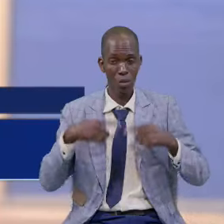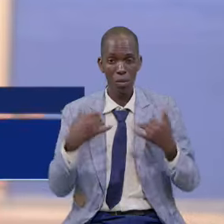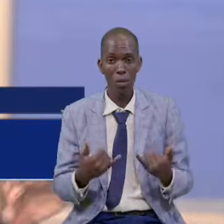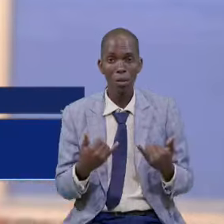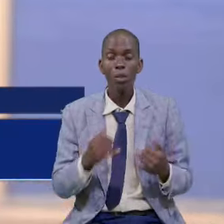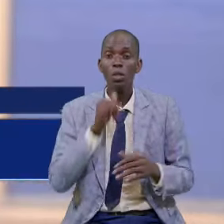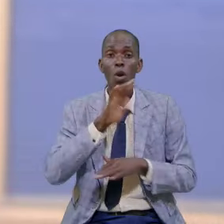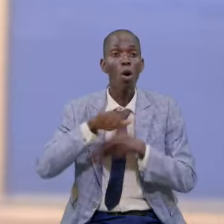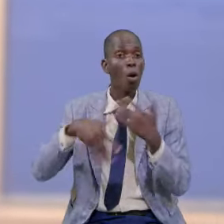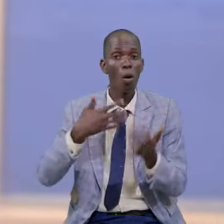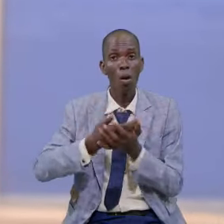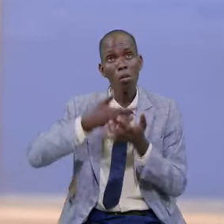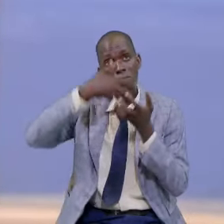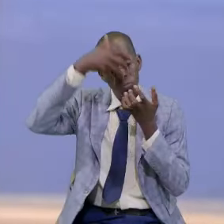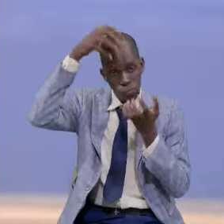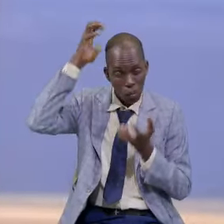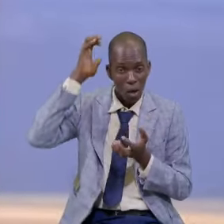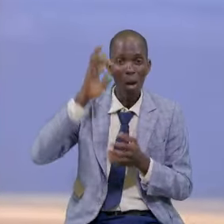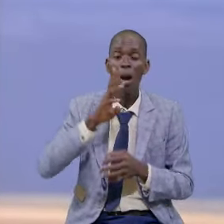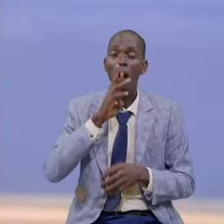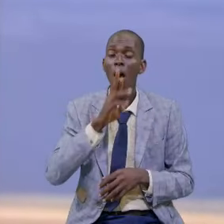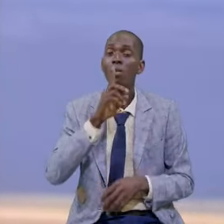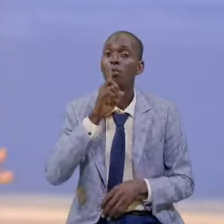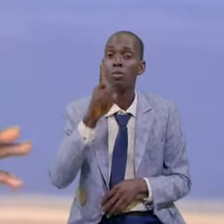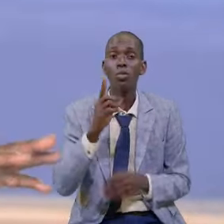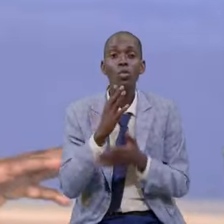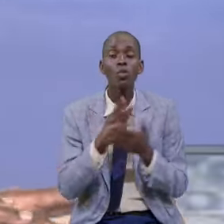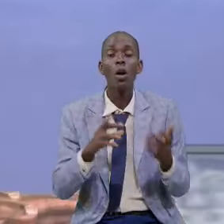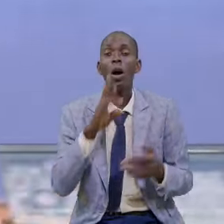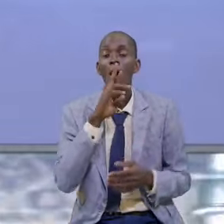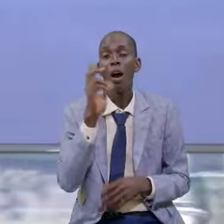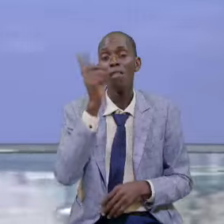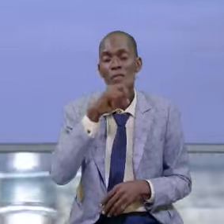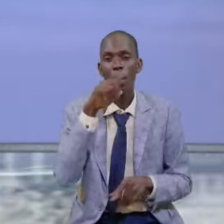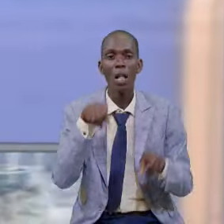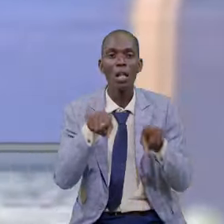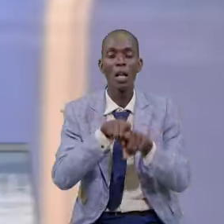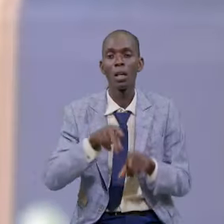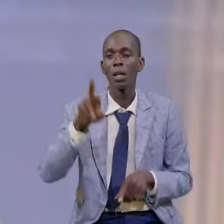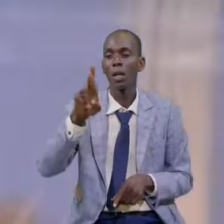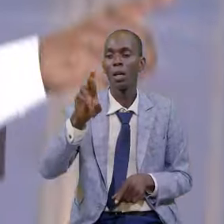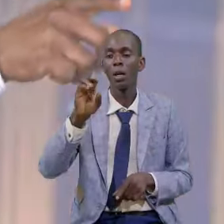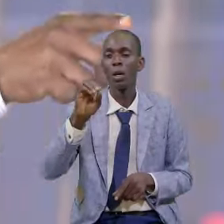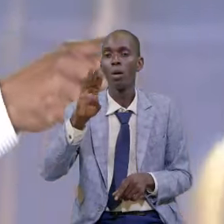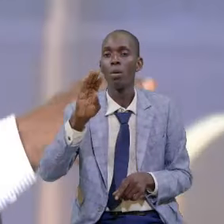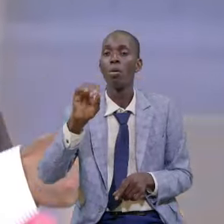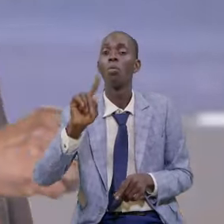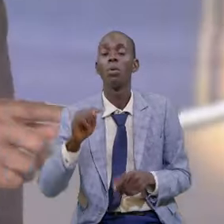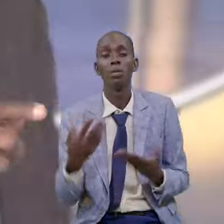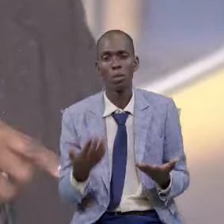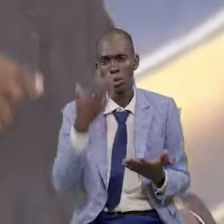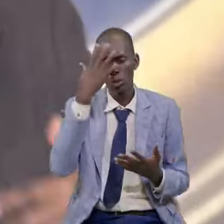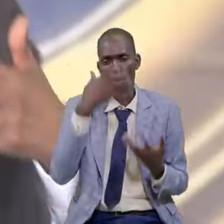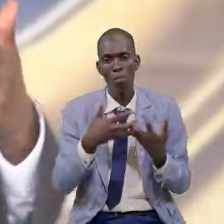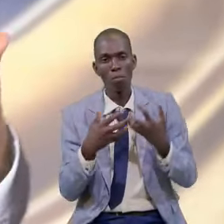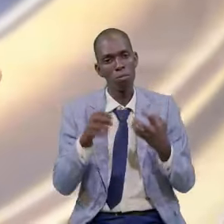are lions. They are robots. They make them like lions. When you see them,